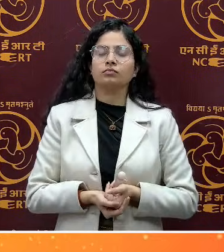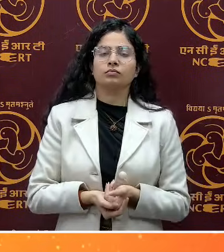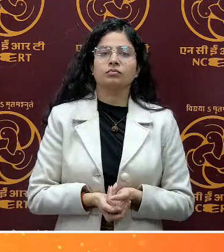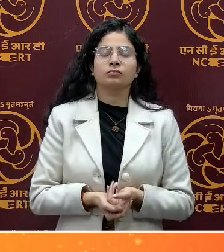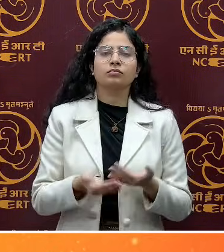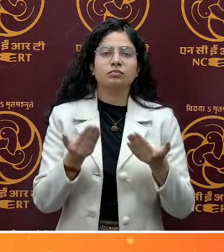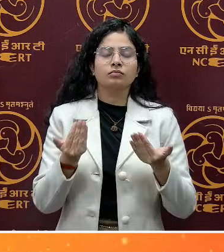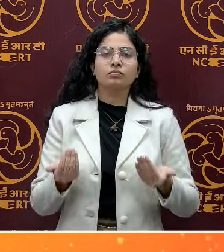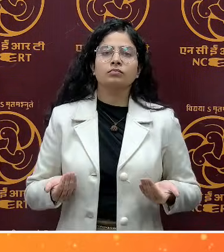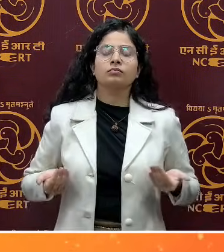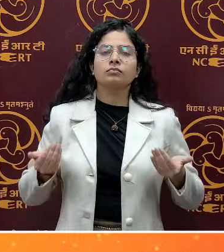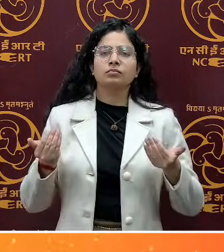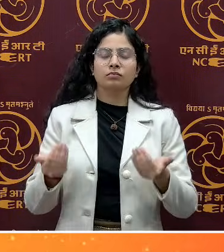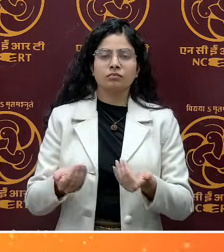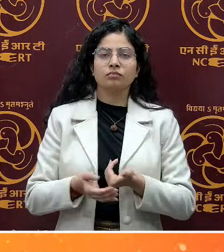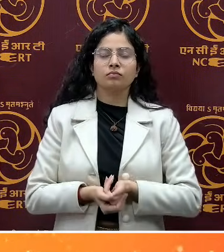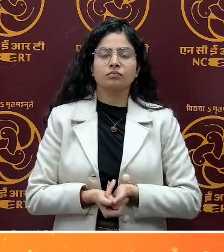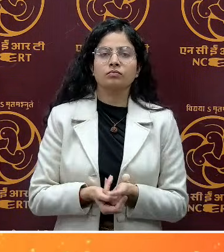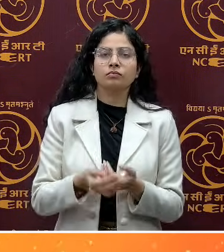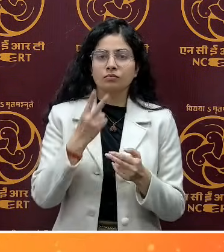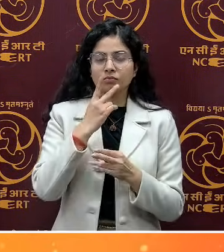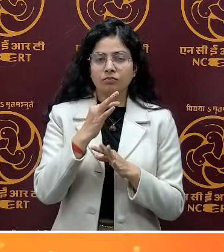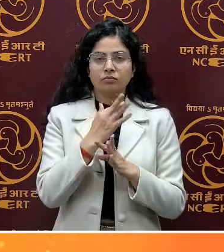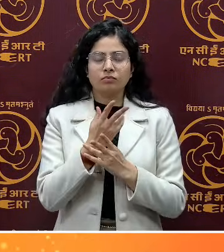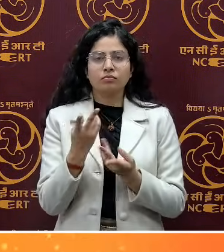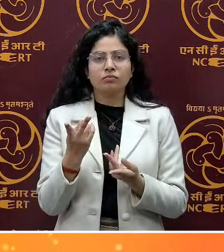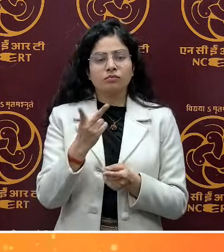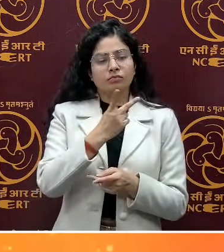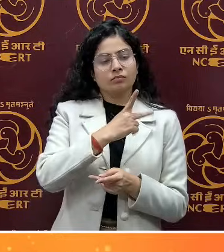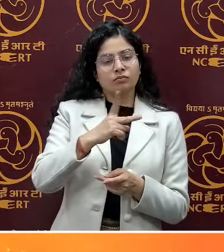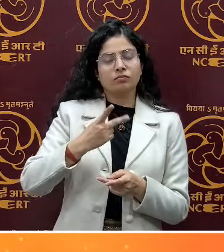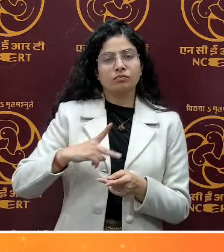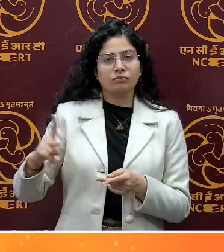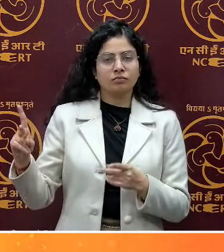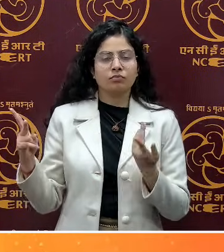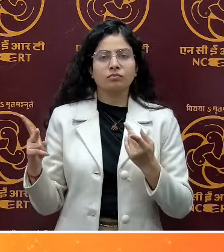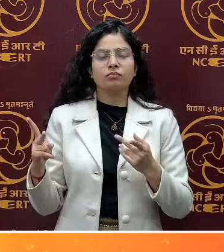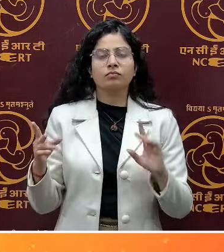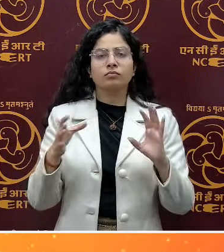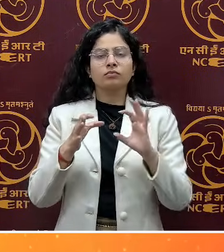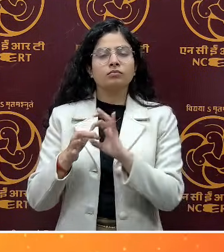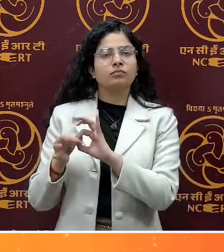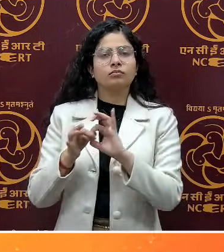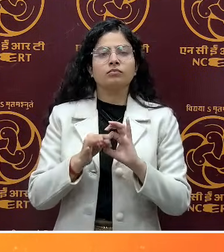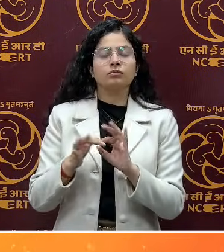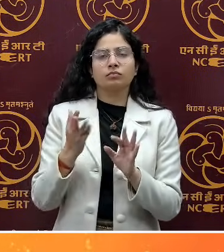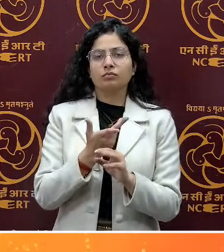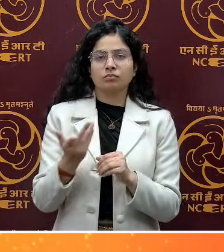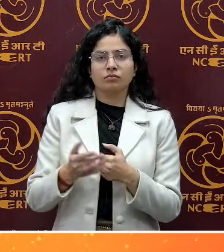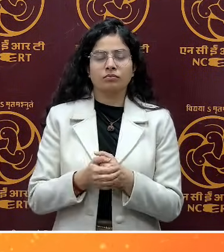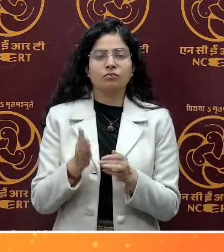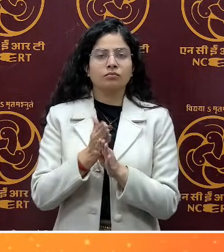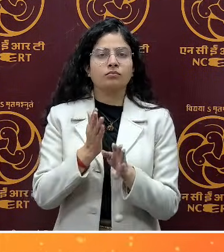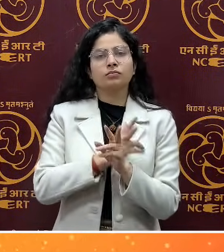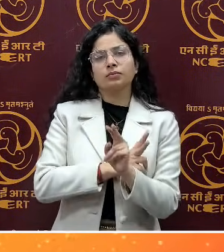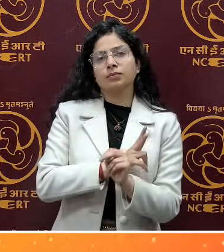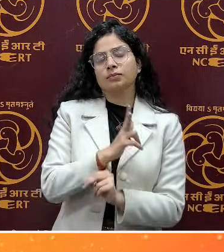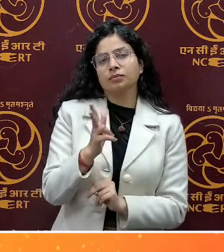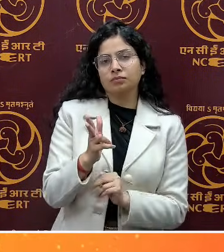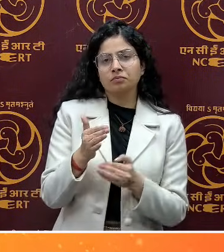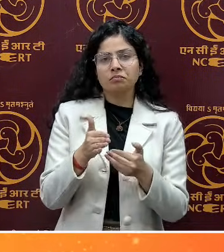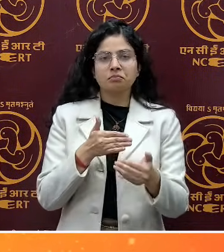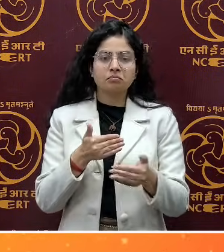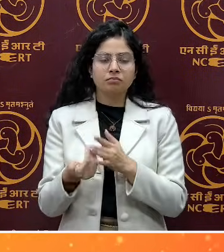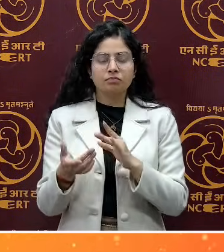Now further moving ahead, we'll see that what are the different types of interaction, right? We told that that